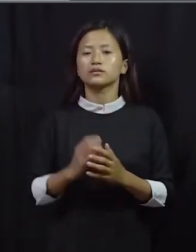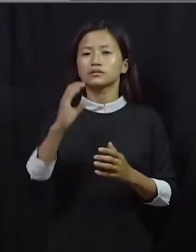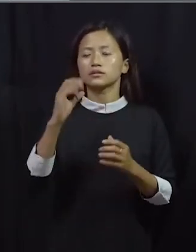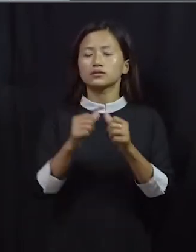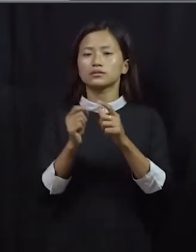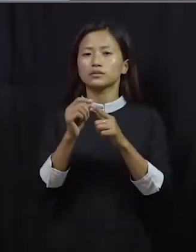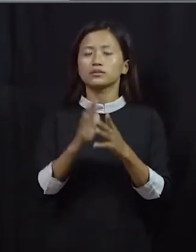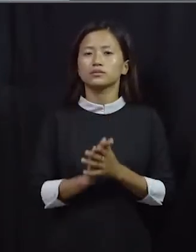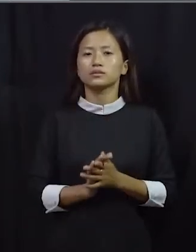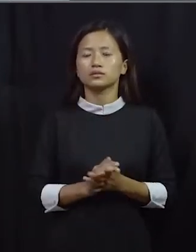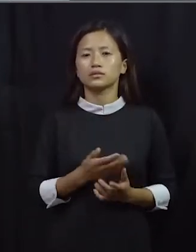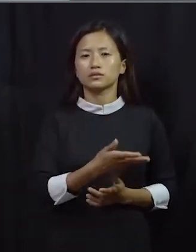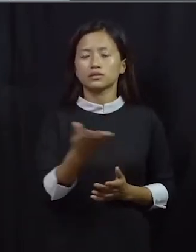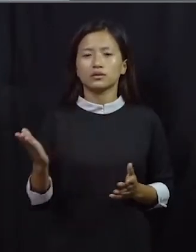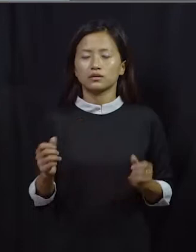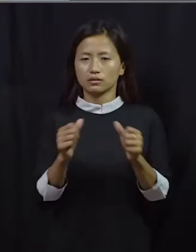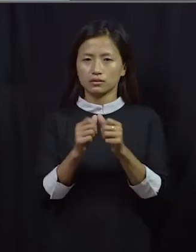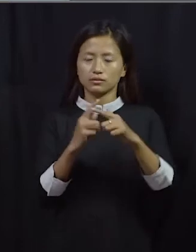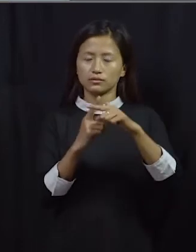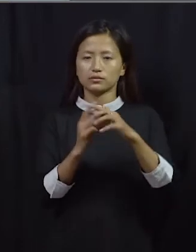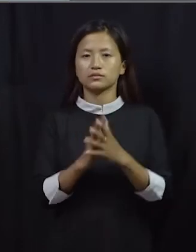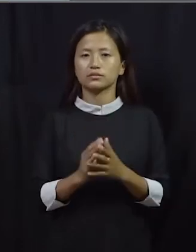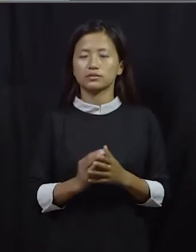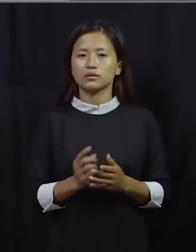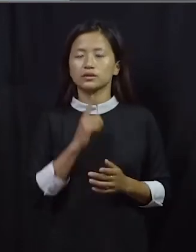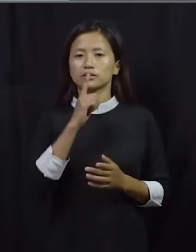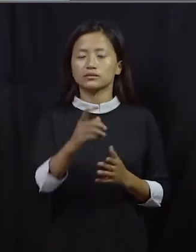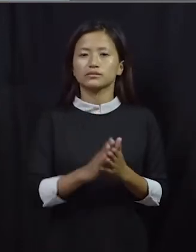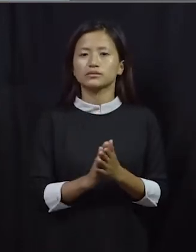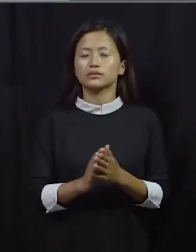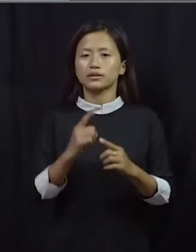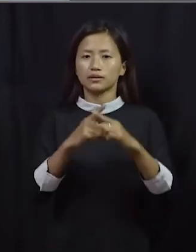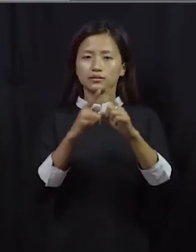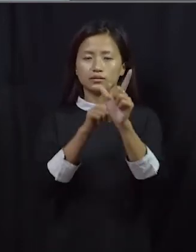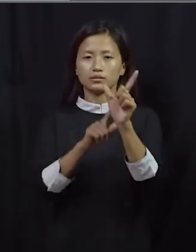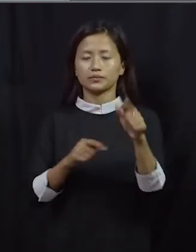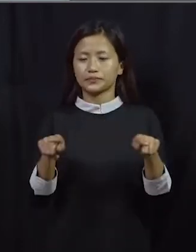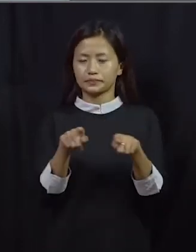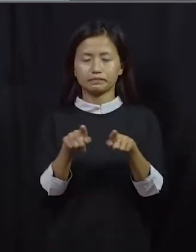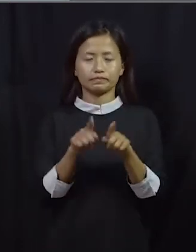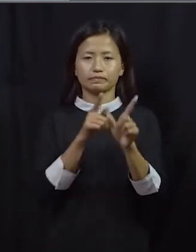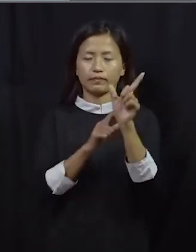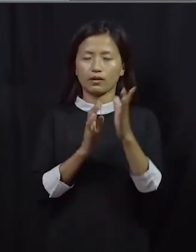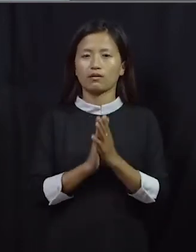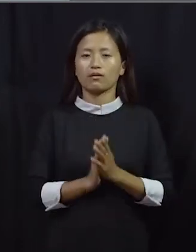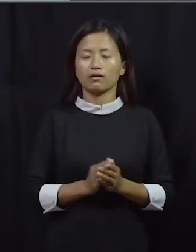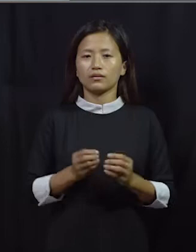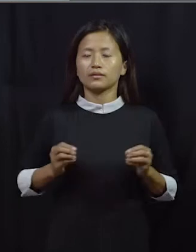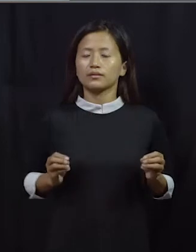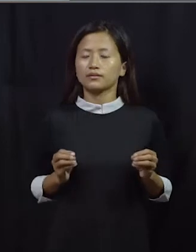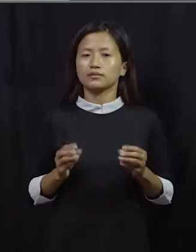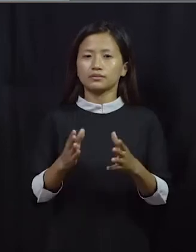question, there is an additional capital that has been introduced by X and Y in the middle of the year and in the beginning of the